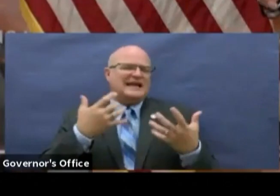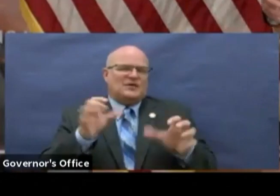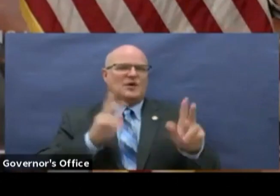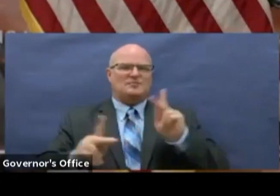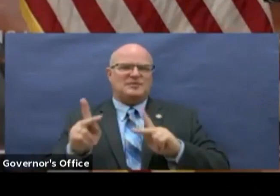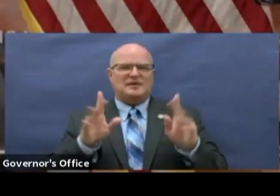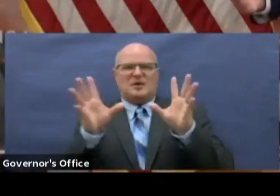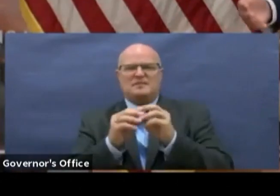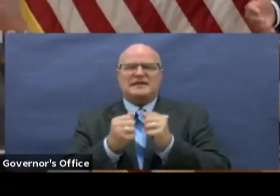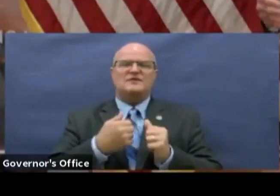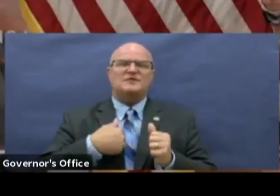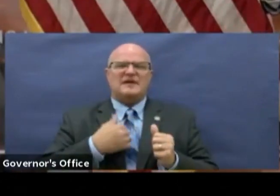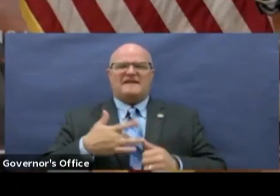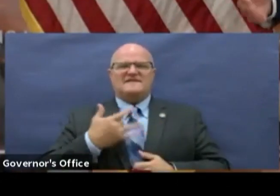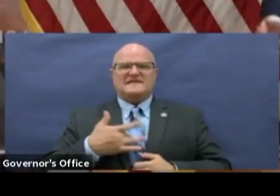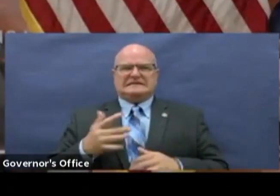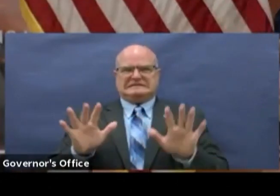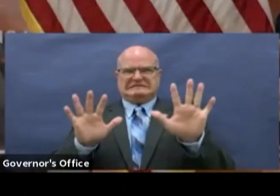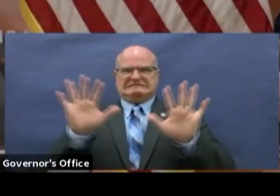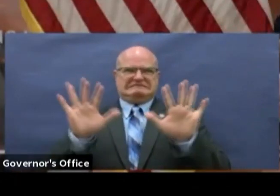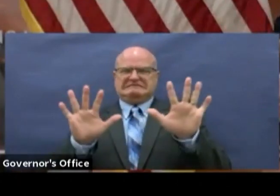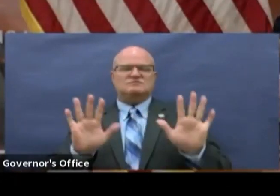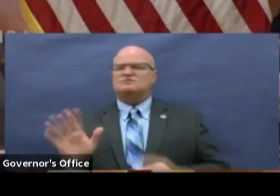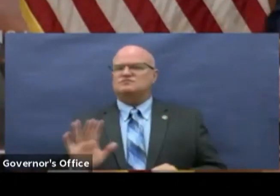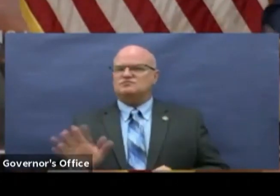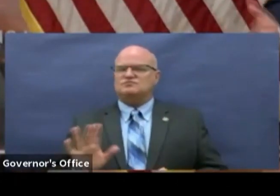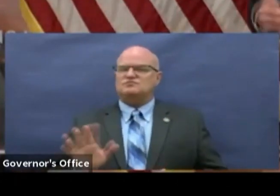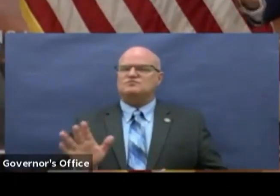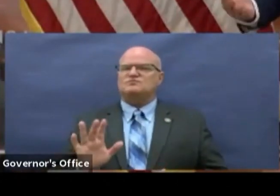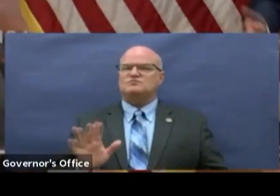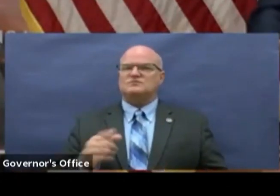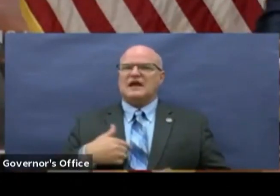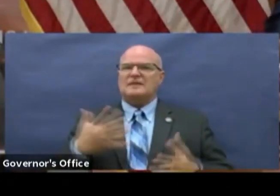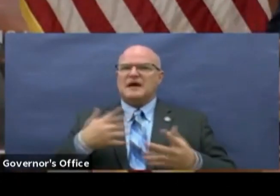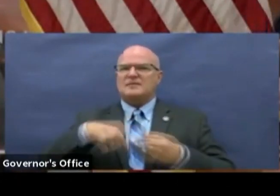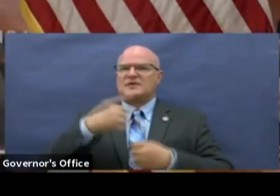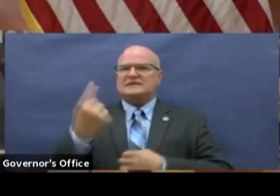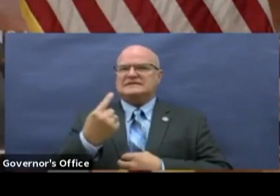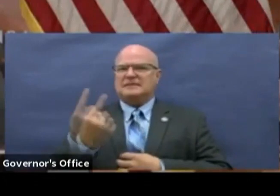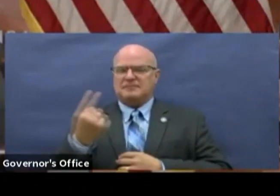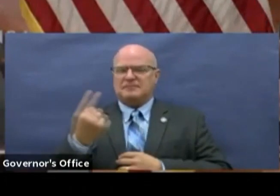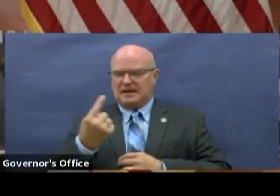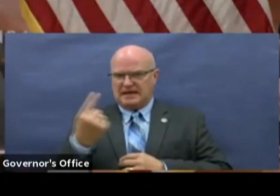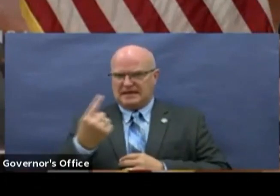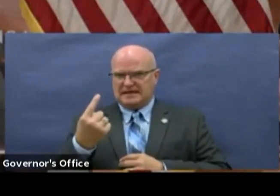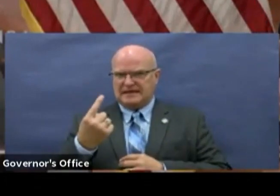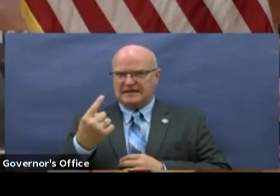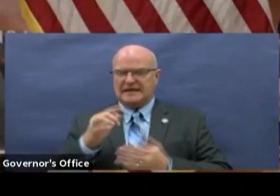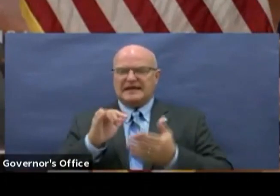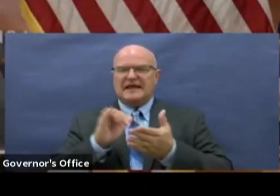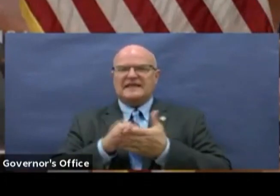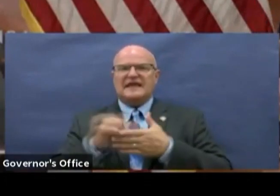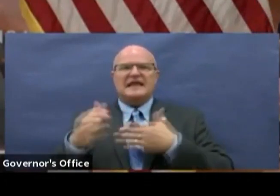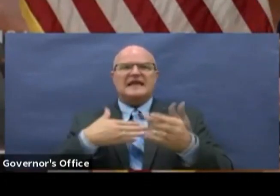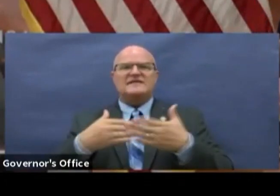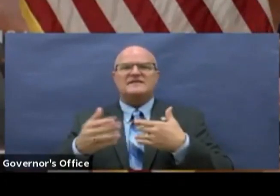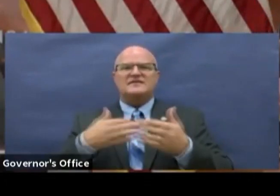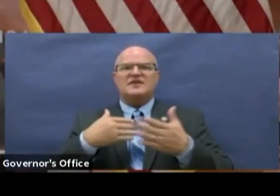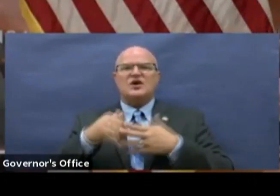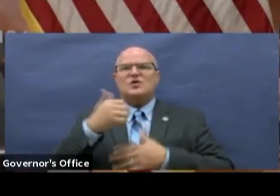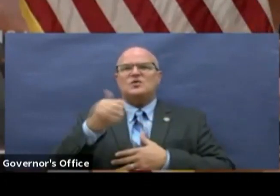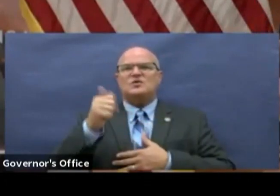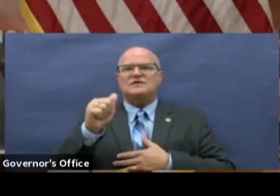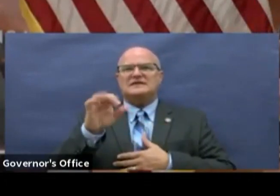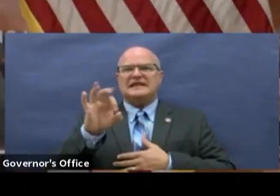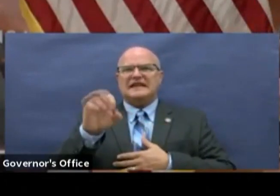in a meeting with me that feel uncomfortable because I might have been around somebody that even though they were 10 feet